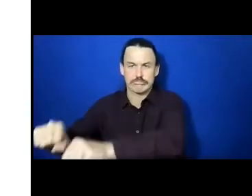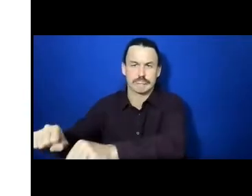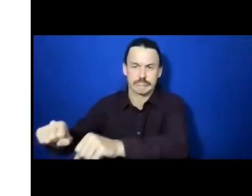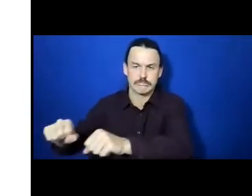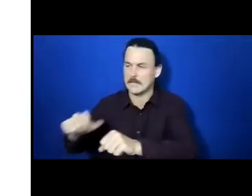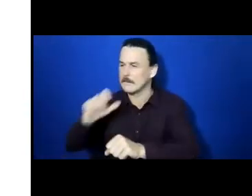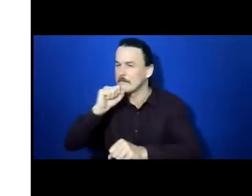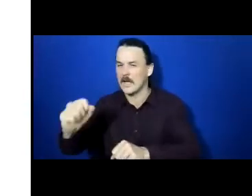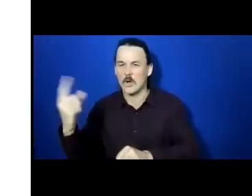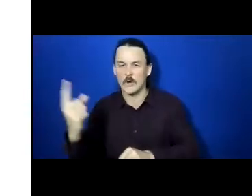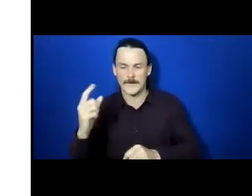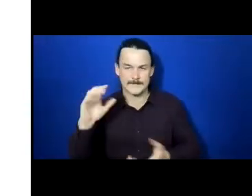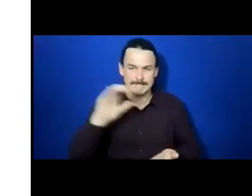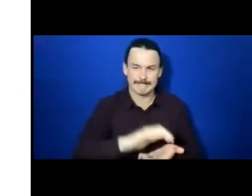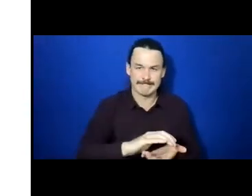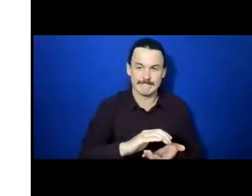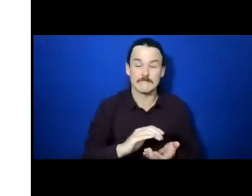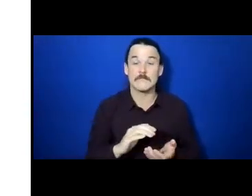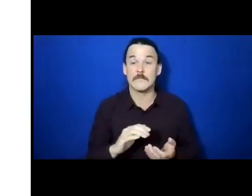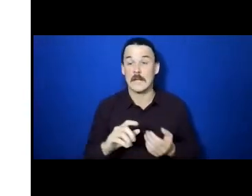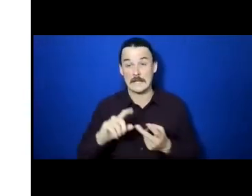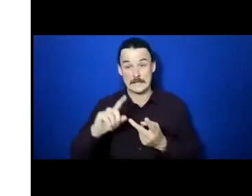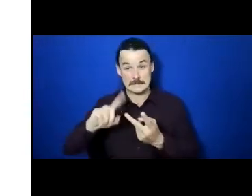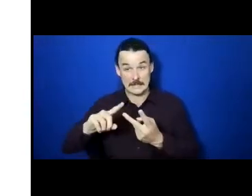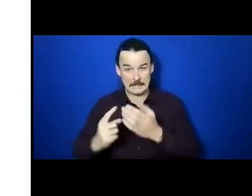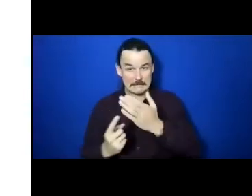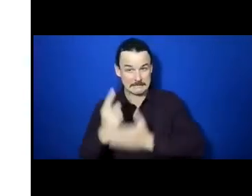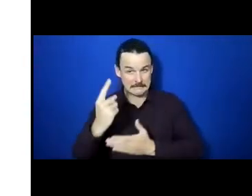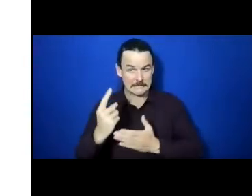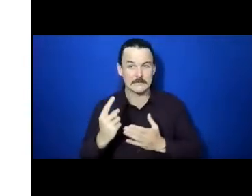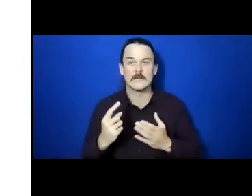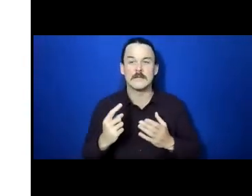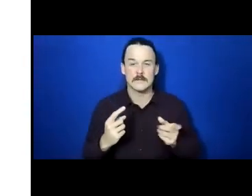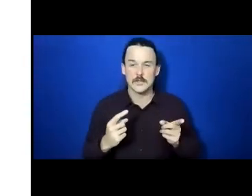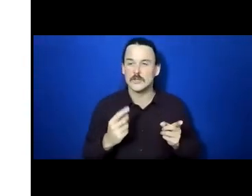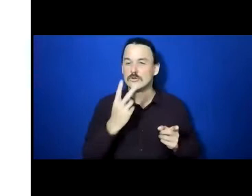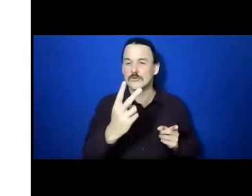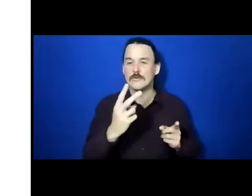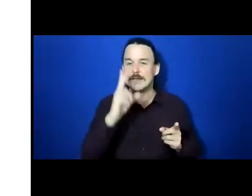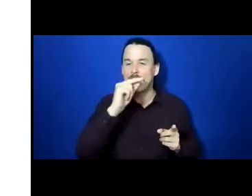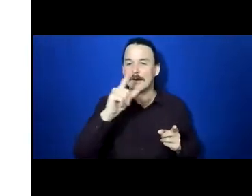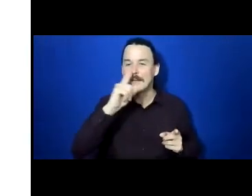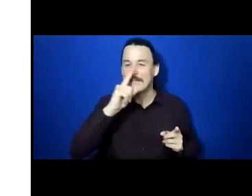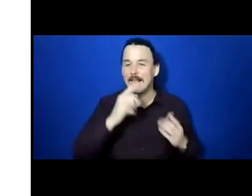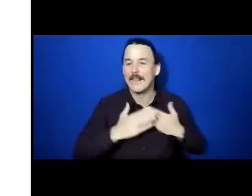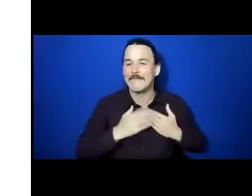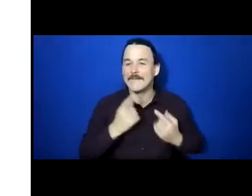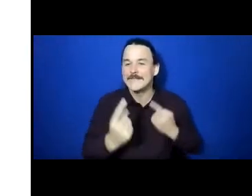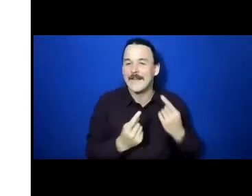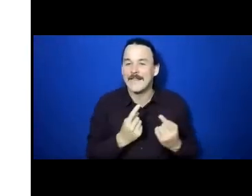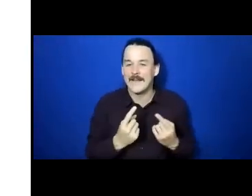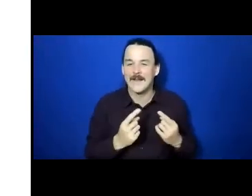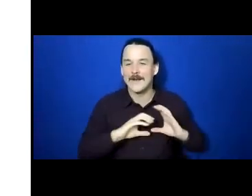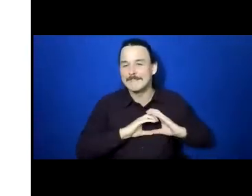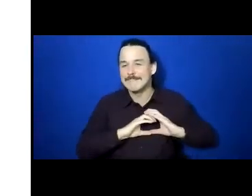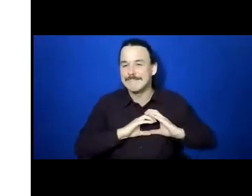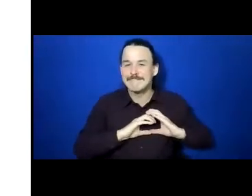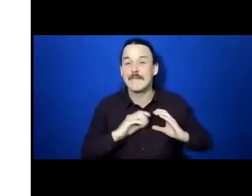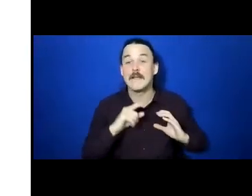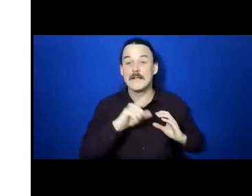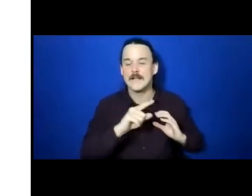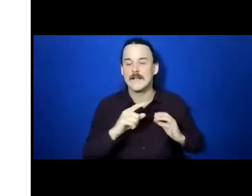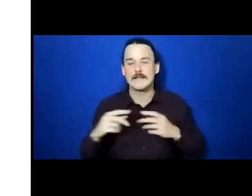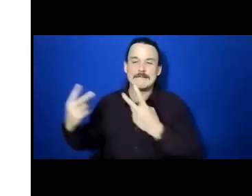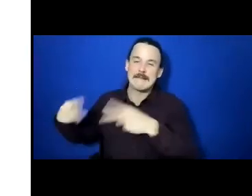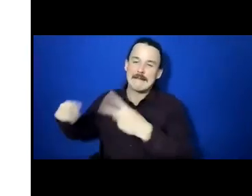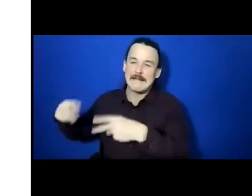two young sweethearts, as they were termed by the newspaper, who were returning home from a dance. On